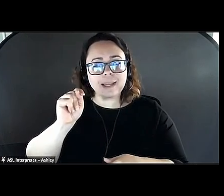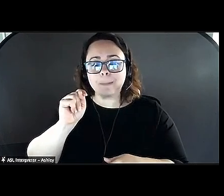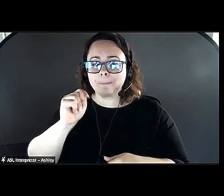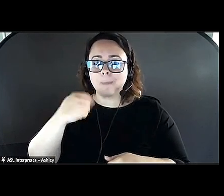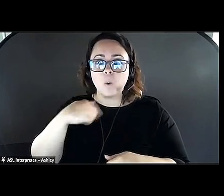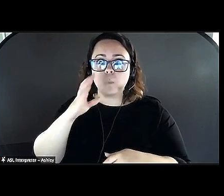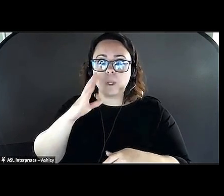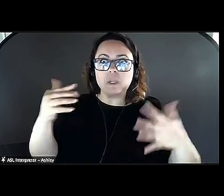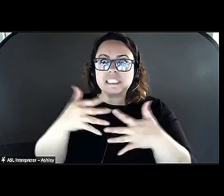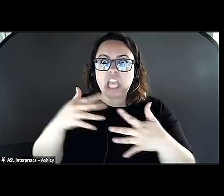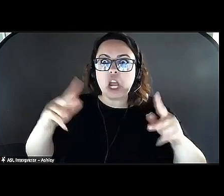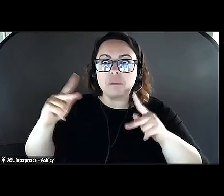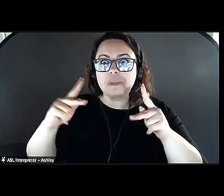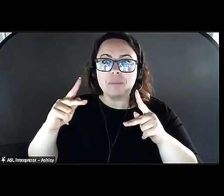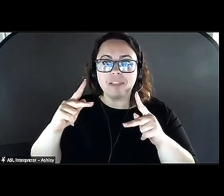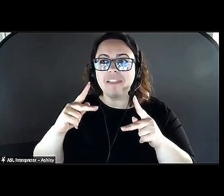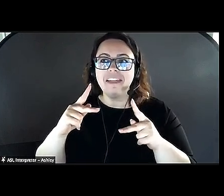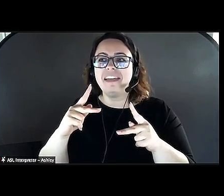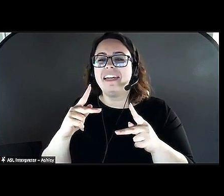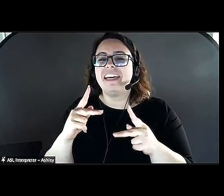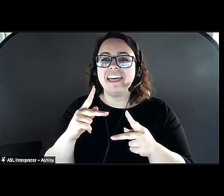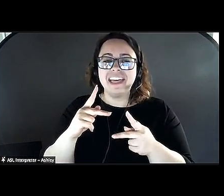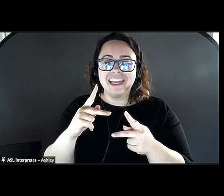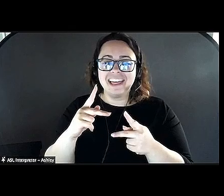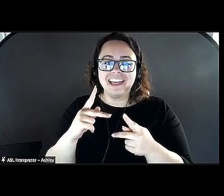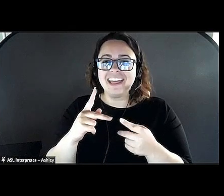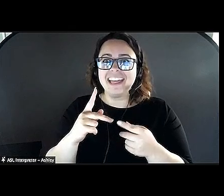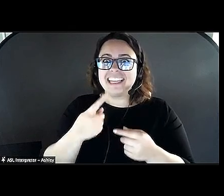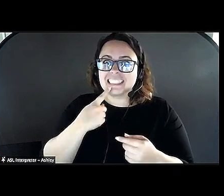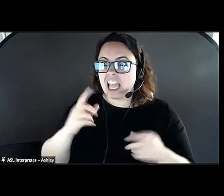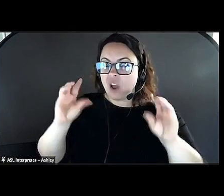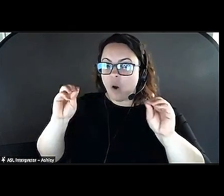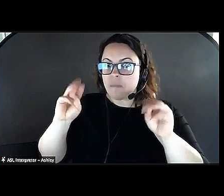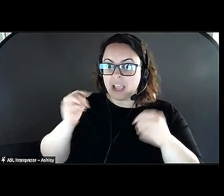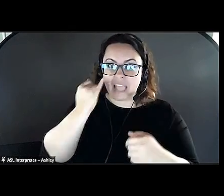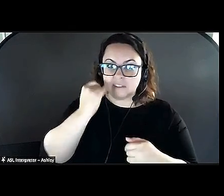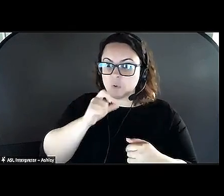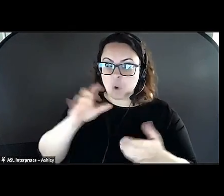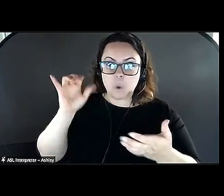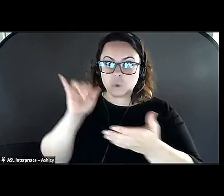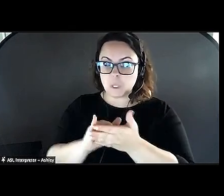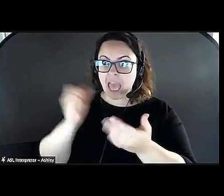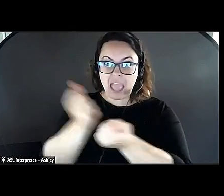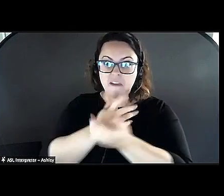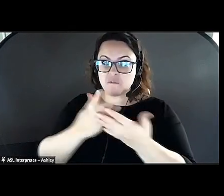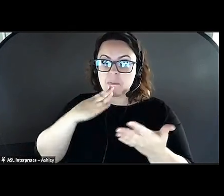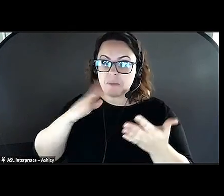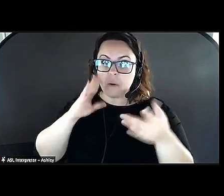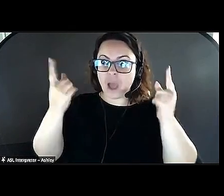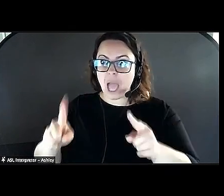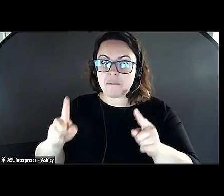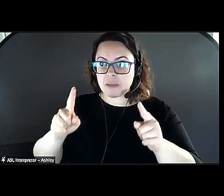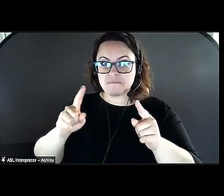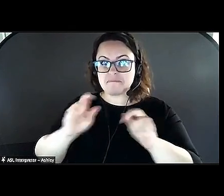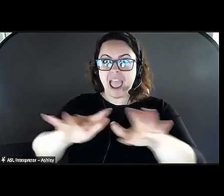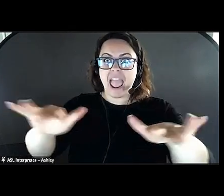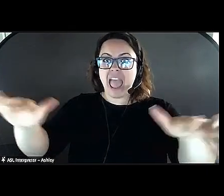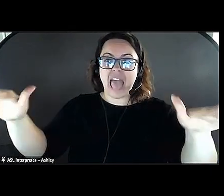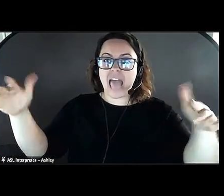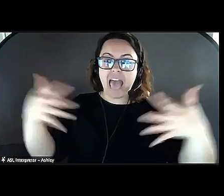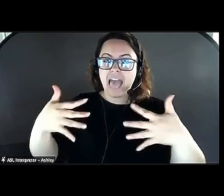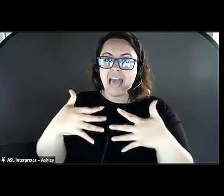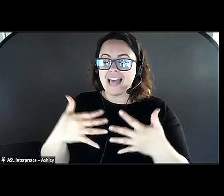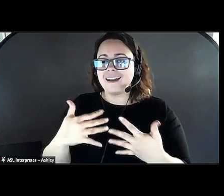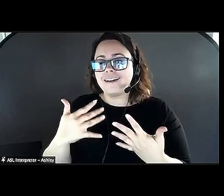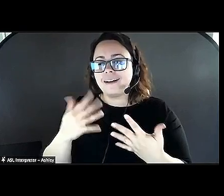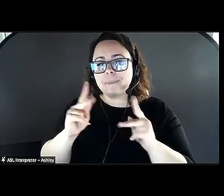scare people out of, Chicken Little, say, oh my God, if you don't do this, everything bad is going to happen. That also is going to turn people